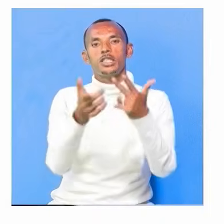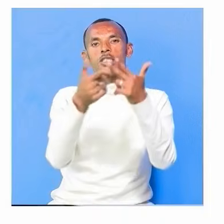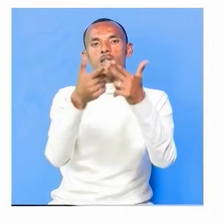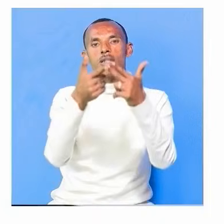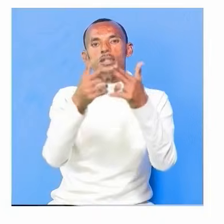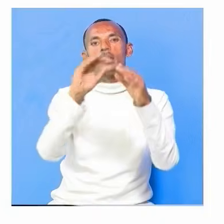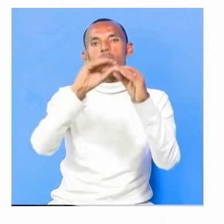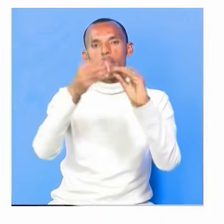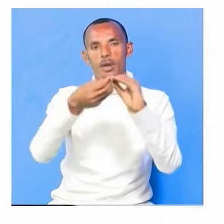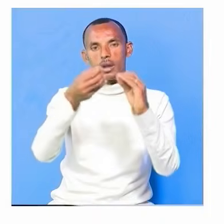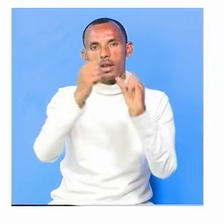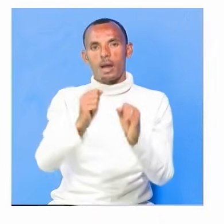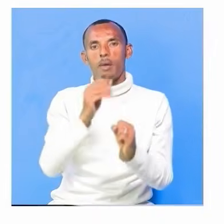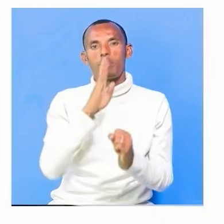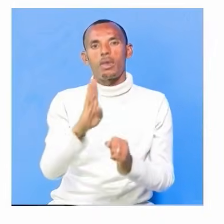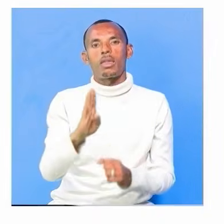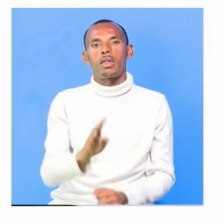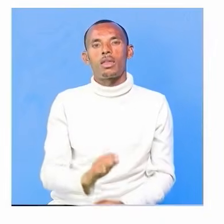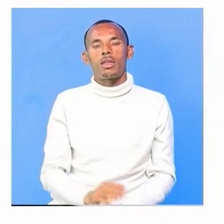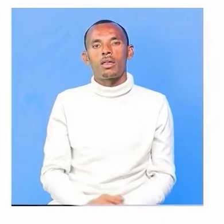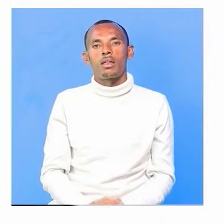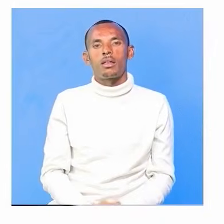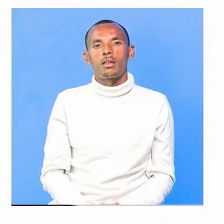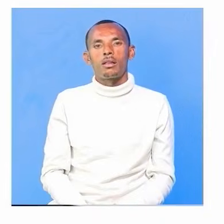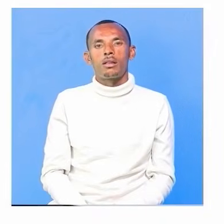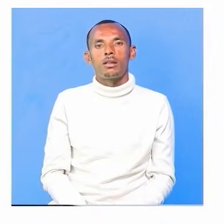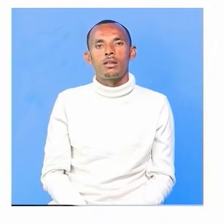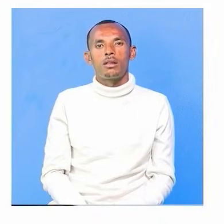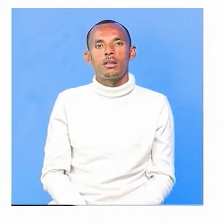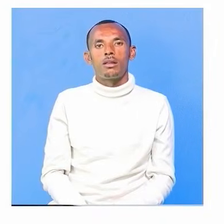The third number can be